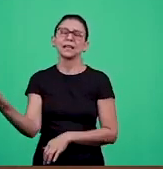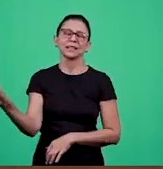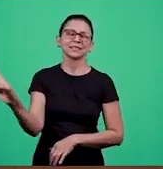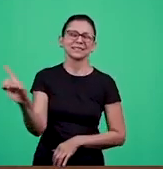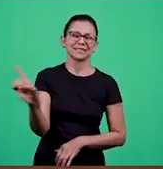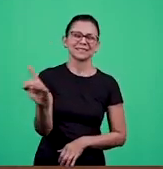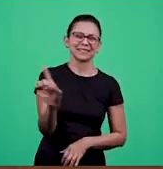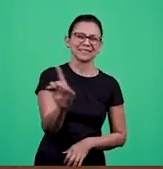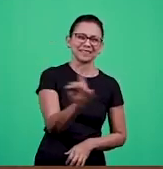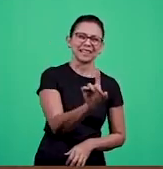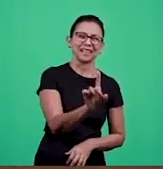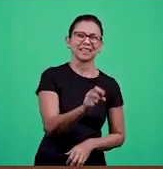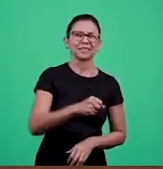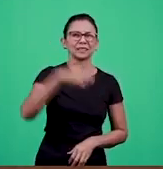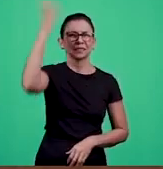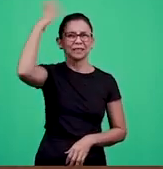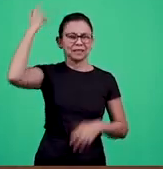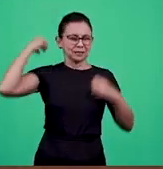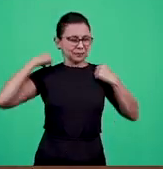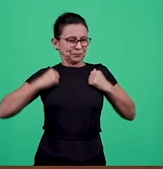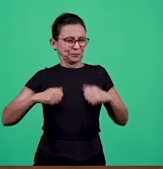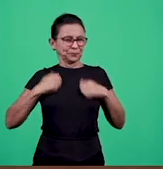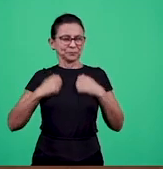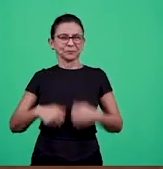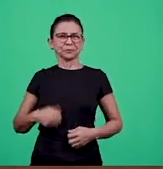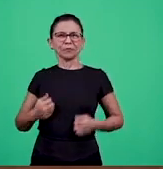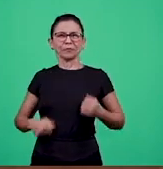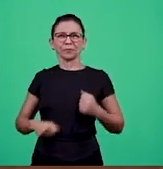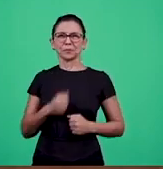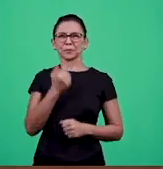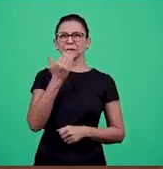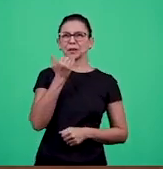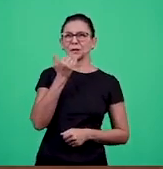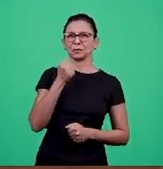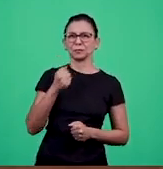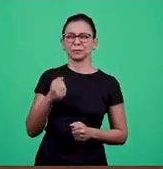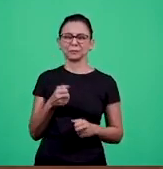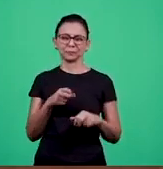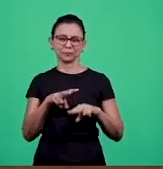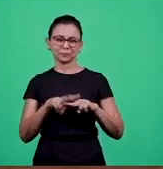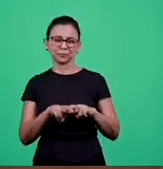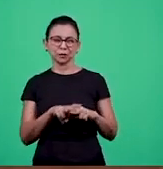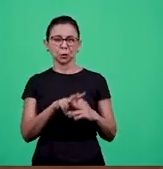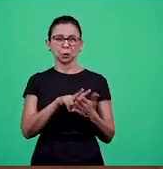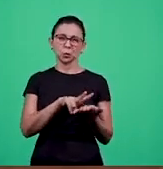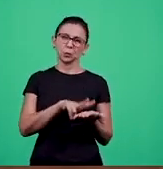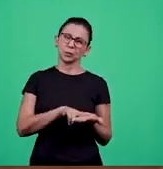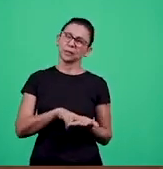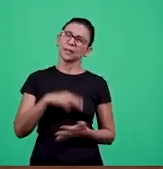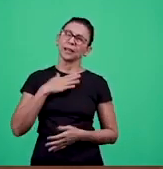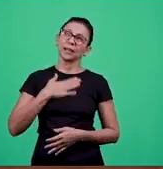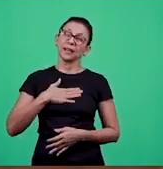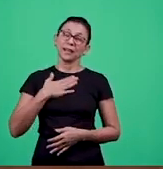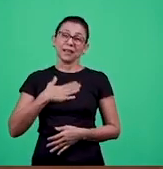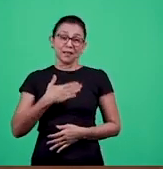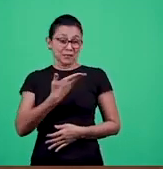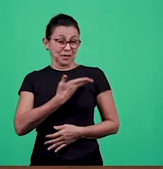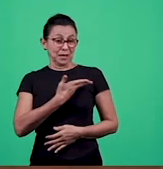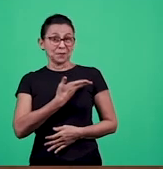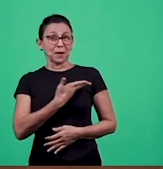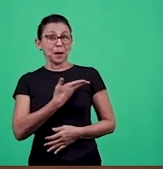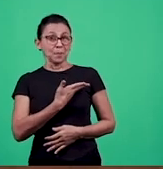They arrived. They would take a shower. They ate something. They would rest. They were